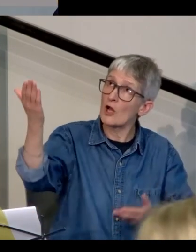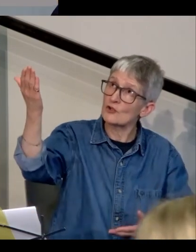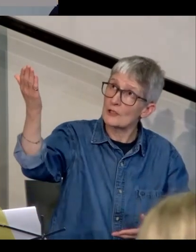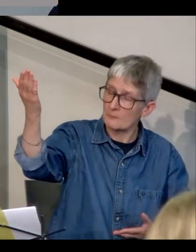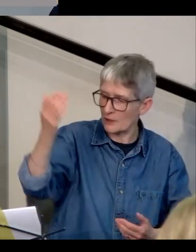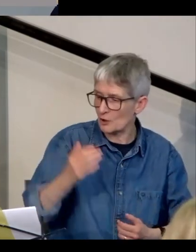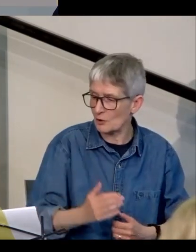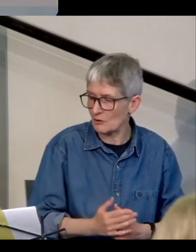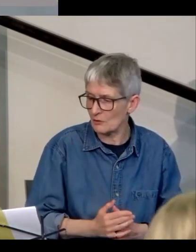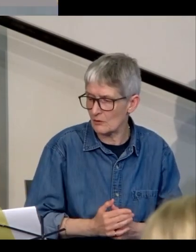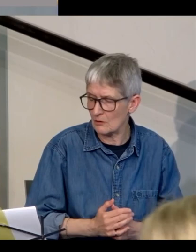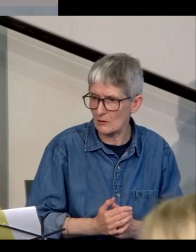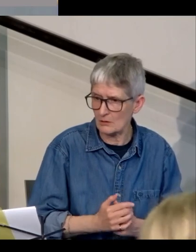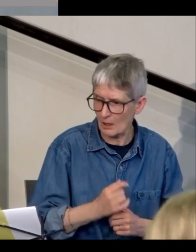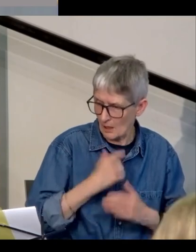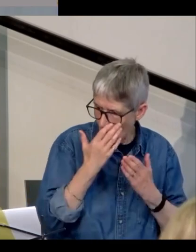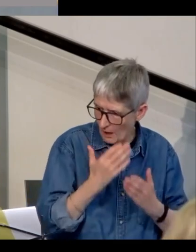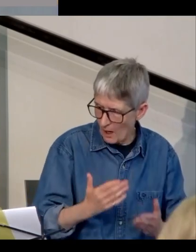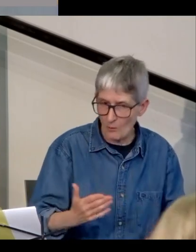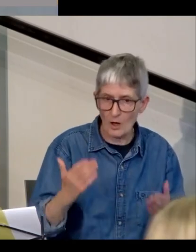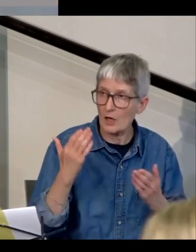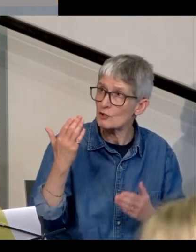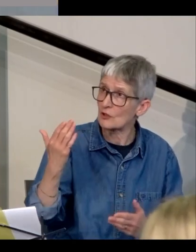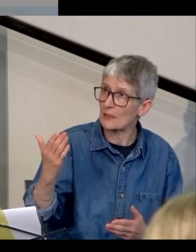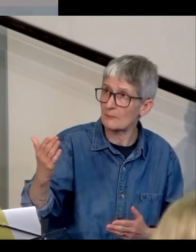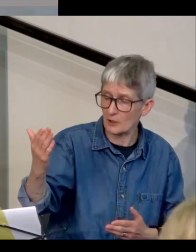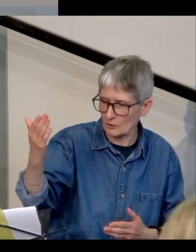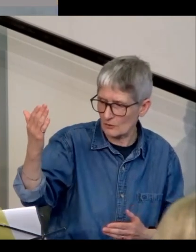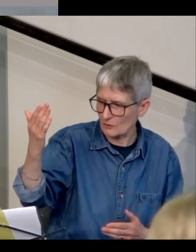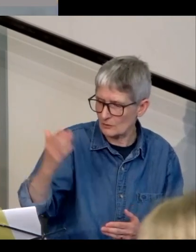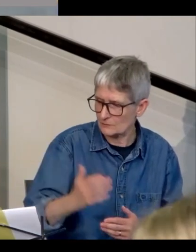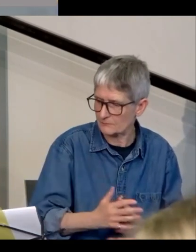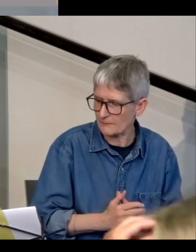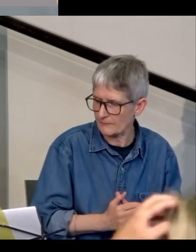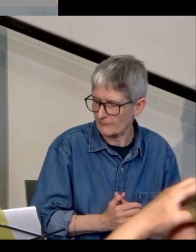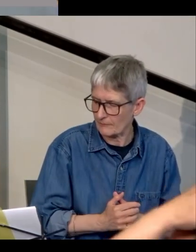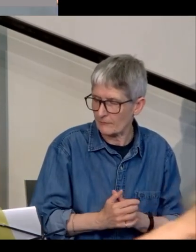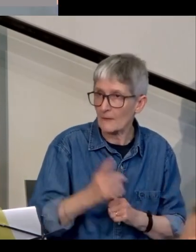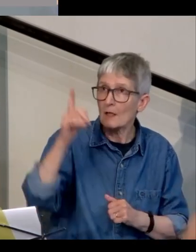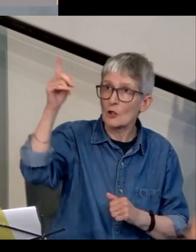I worship you.